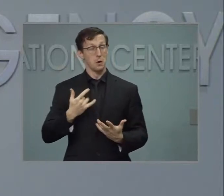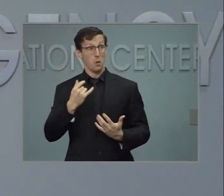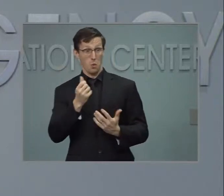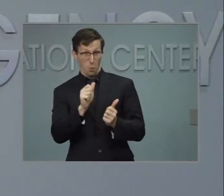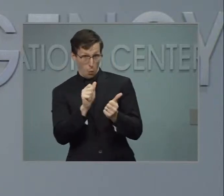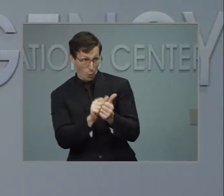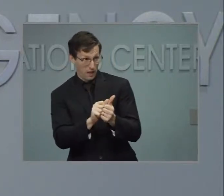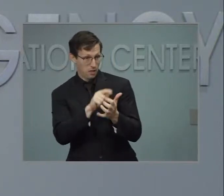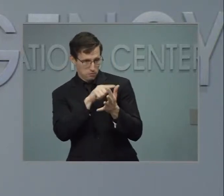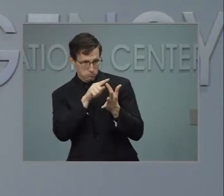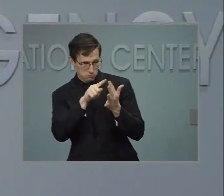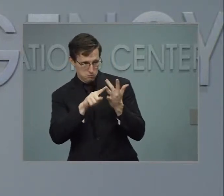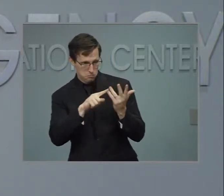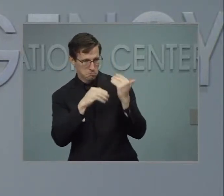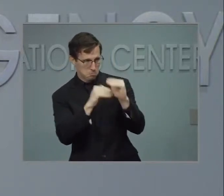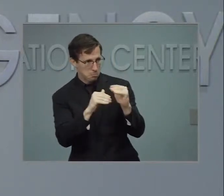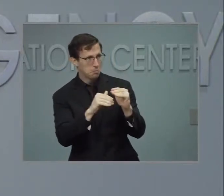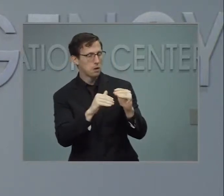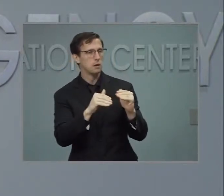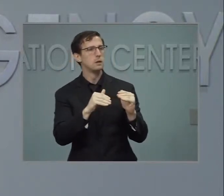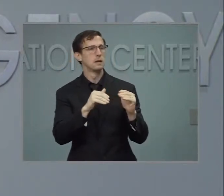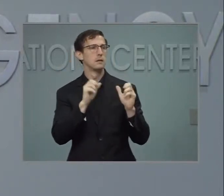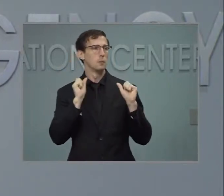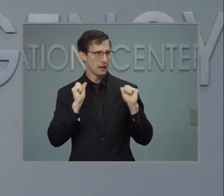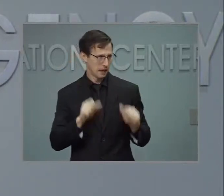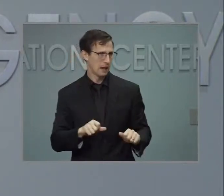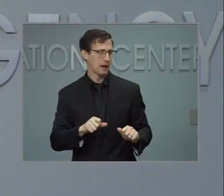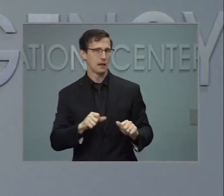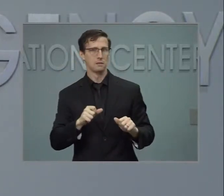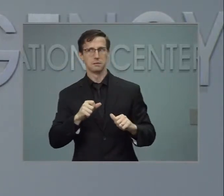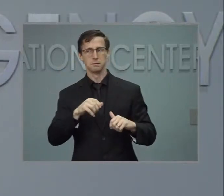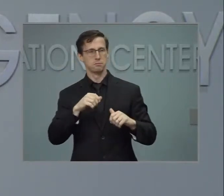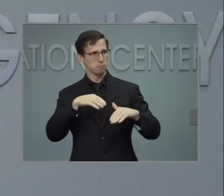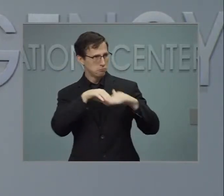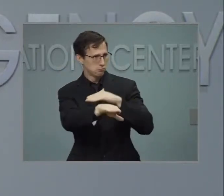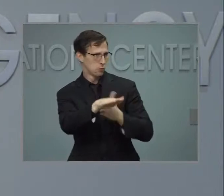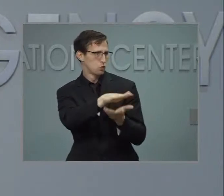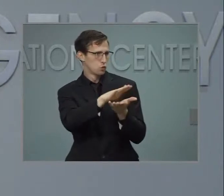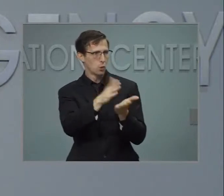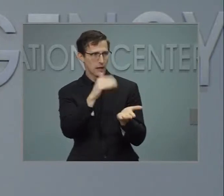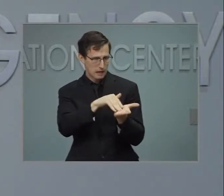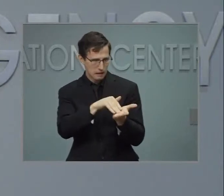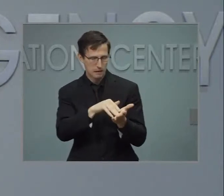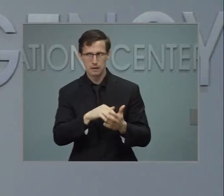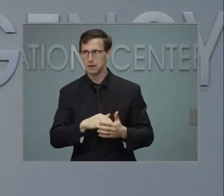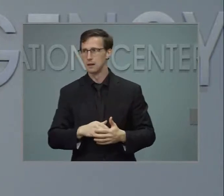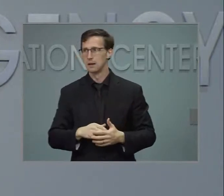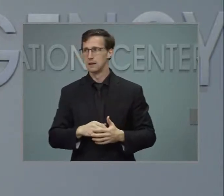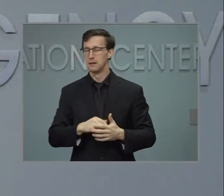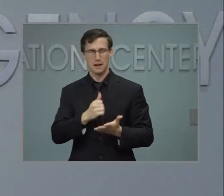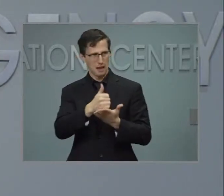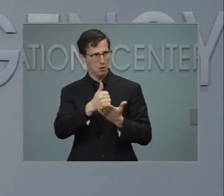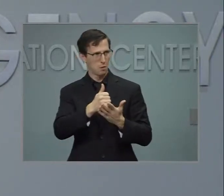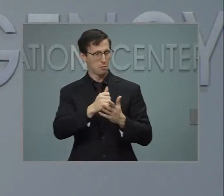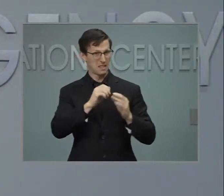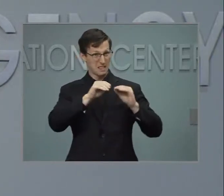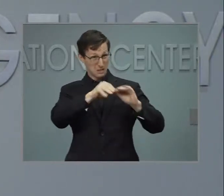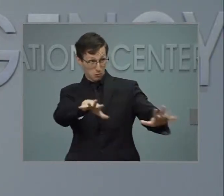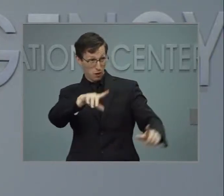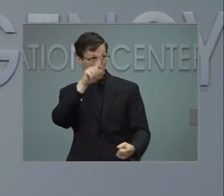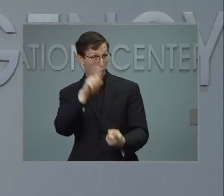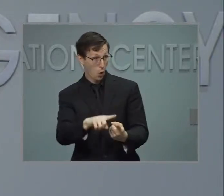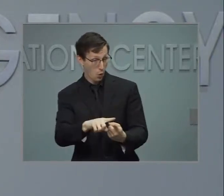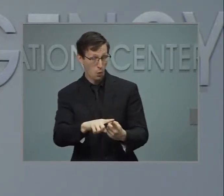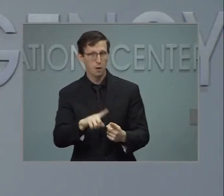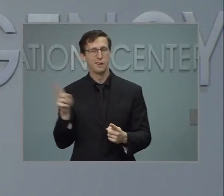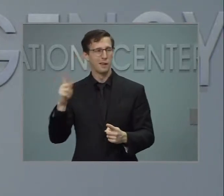incredibly important. But it is when you're using those safety protocols, which is when you're able to keep the viral spread low. I will say, as the